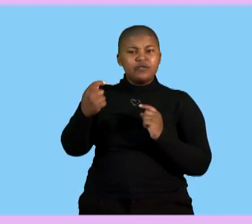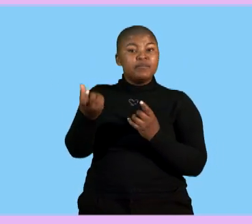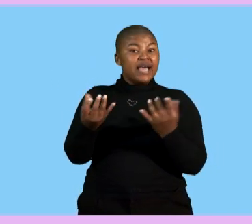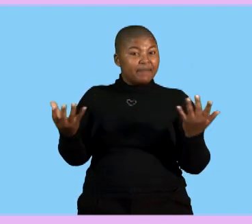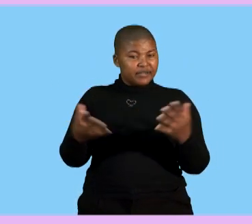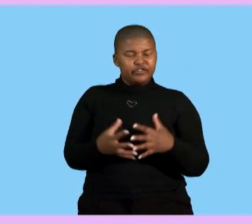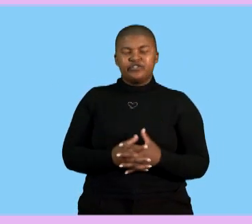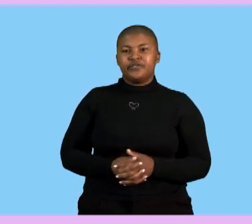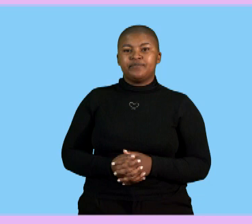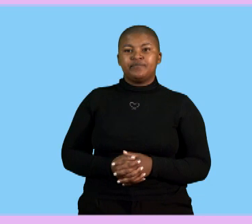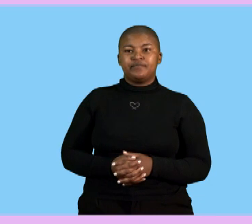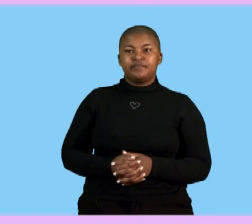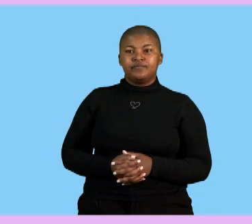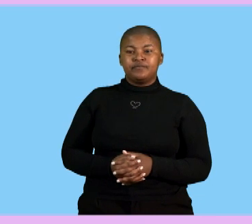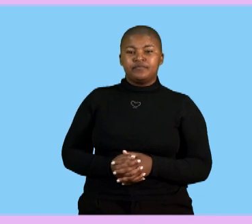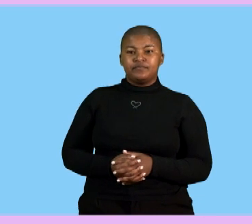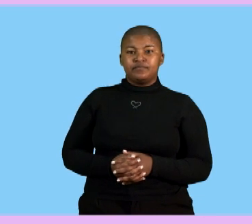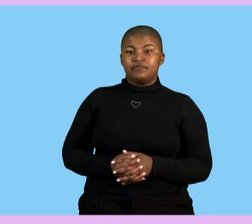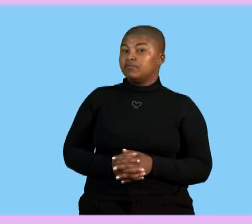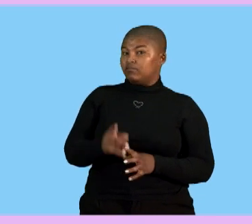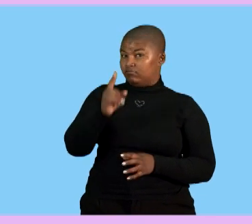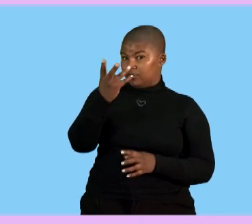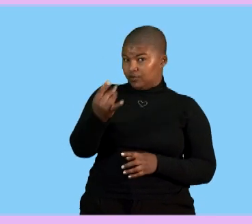you can see, there is not